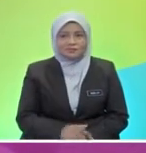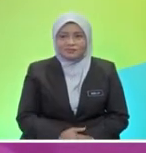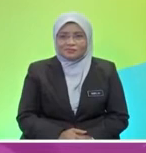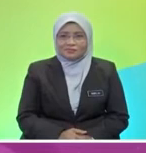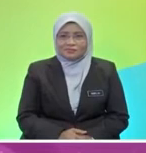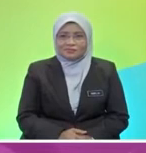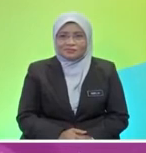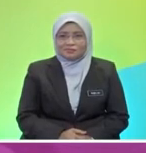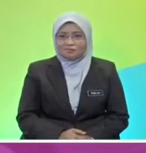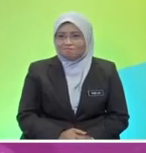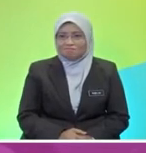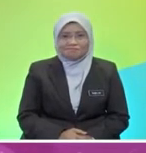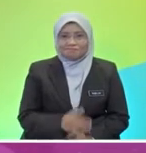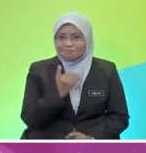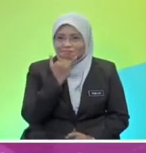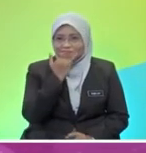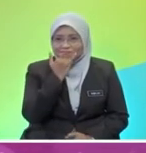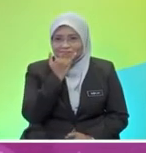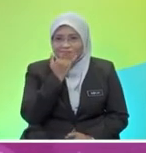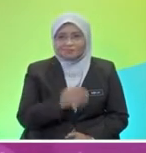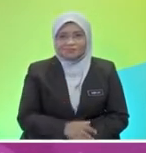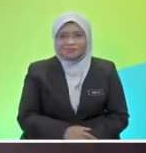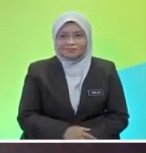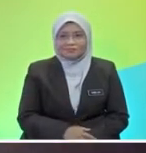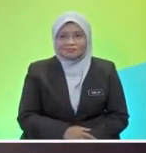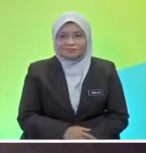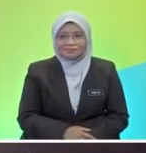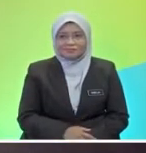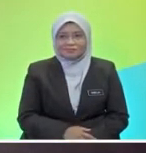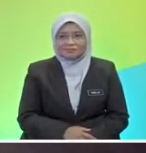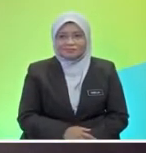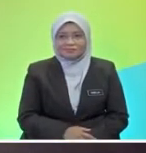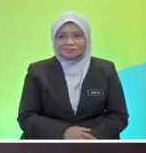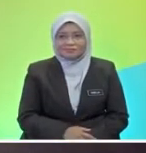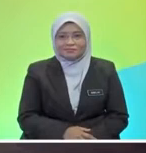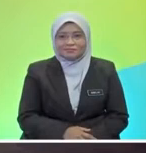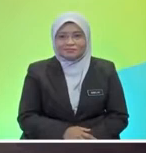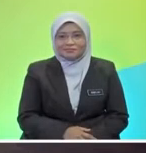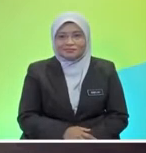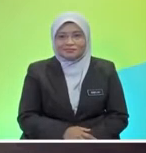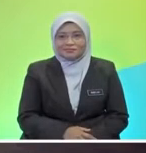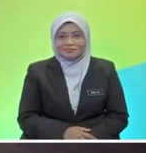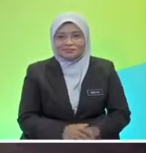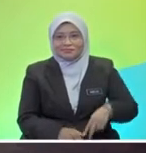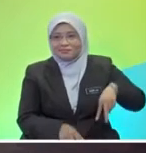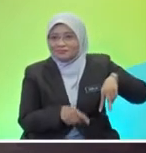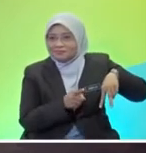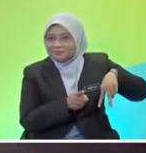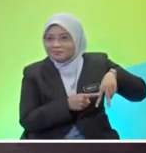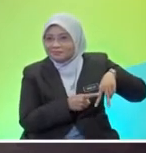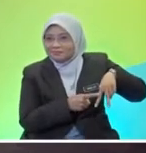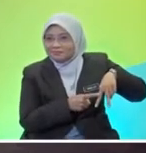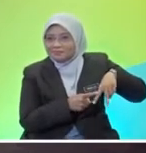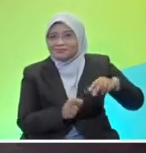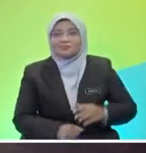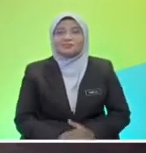Is it correct? Is it's that your wrong? Legs? So, legs. Oh, here. Very good. Those are your